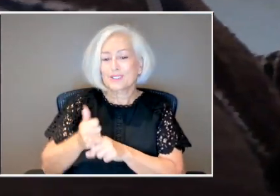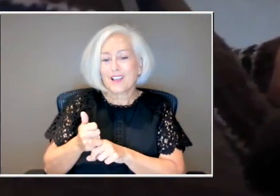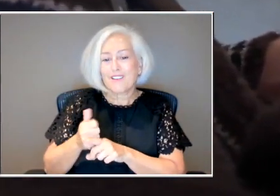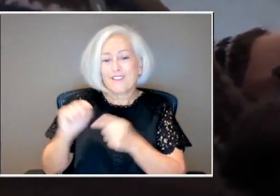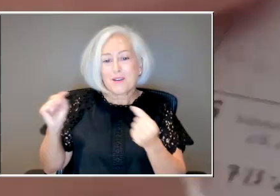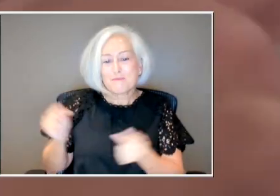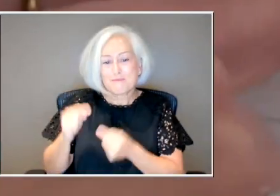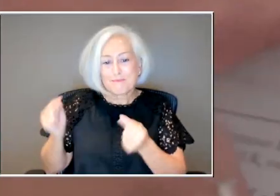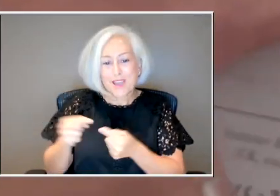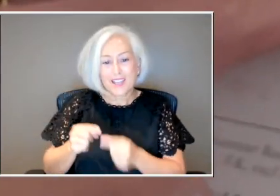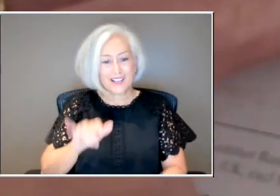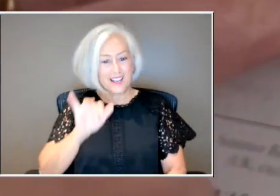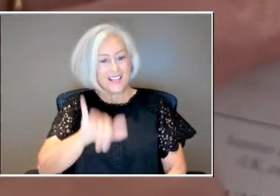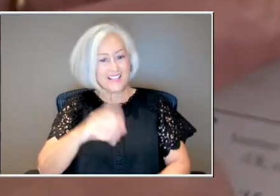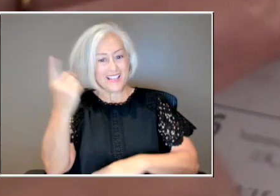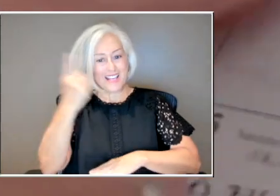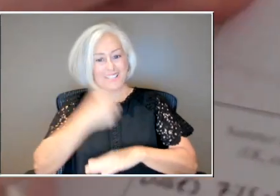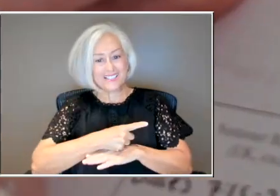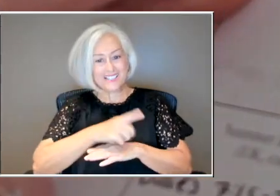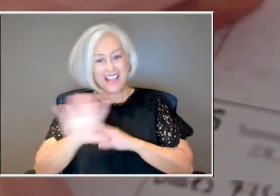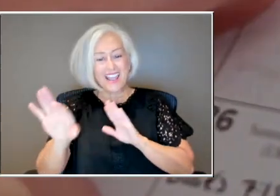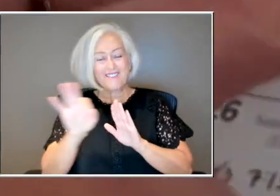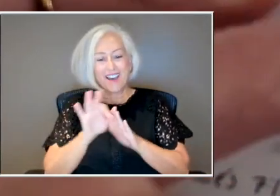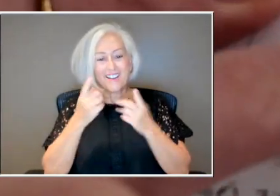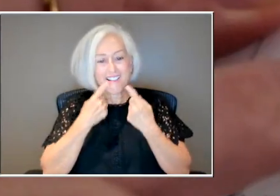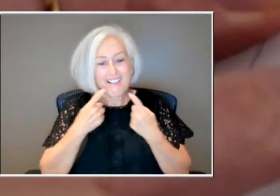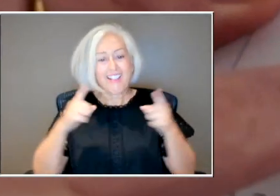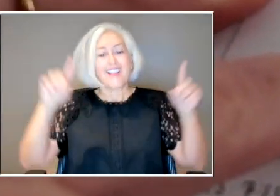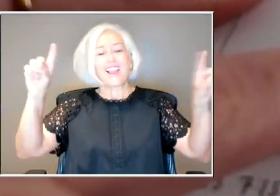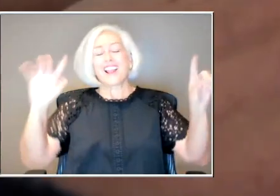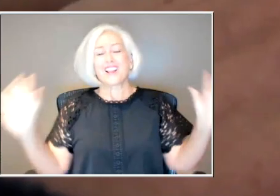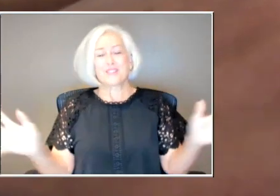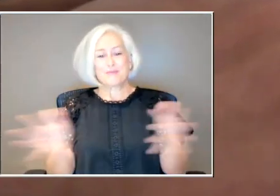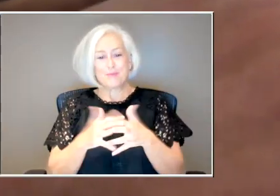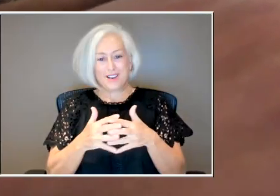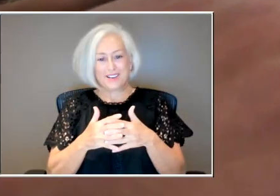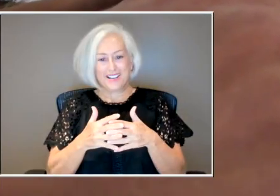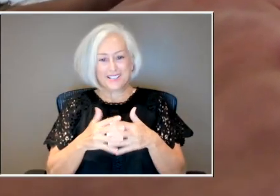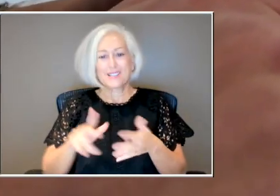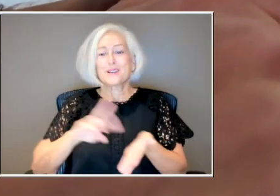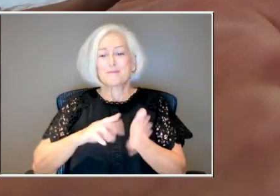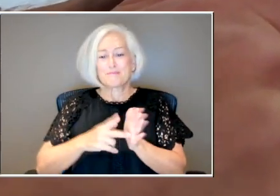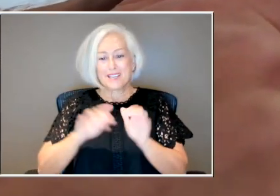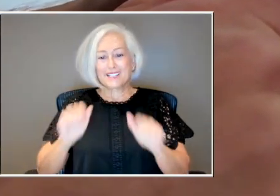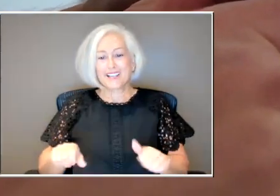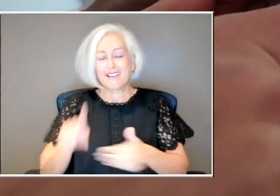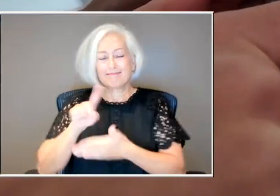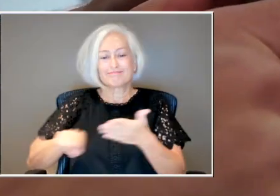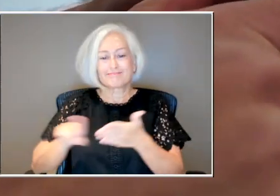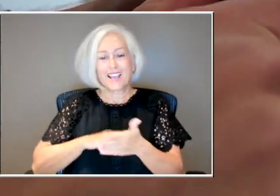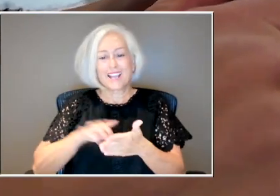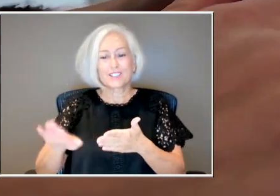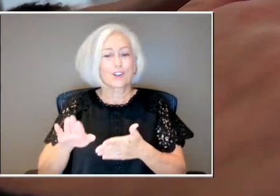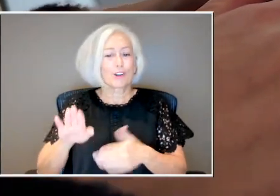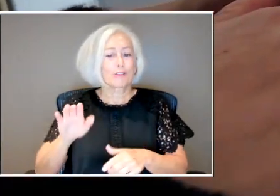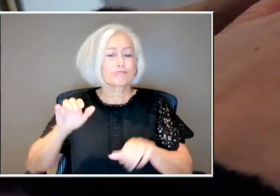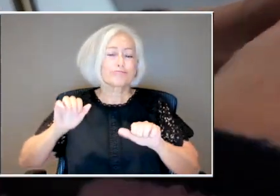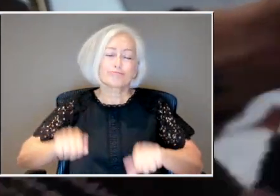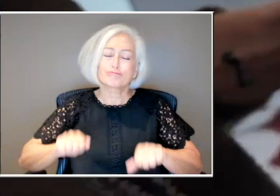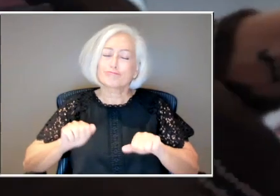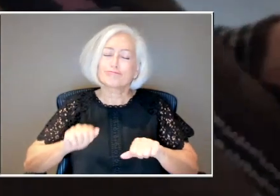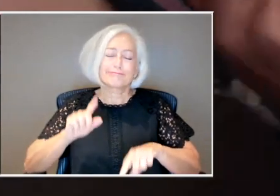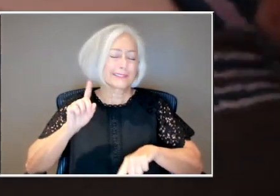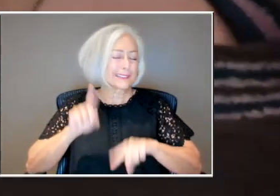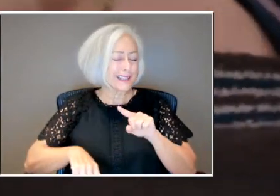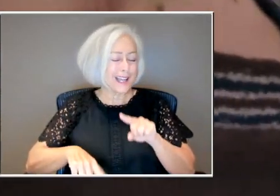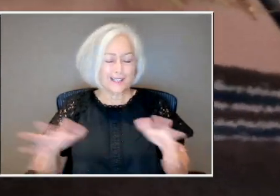were pregnant. to canceling her infertility appointments. We were supposed to meet with our infertility specialist for the first time,